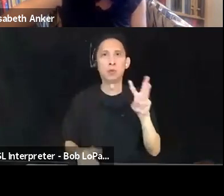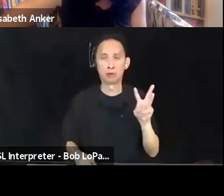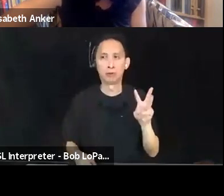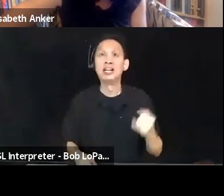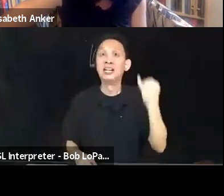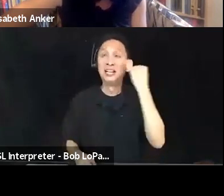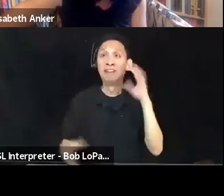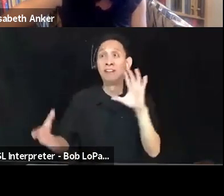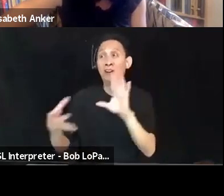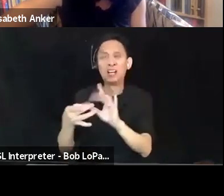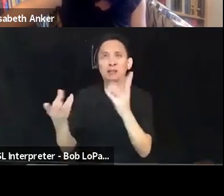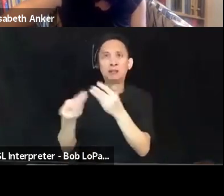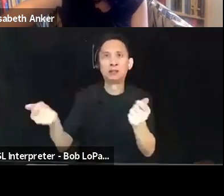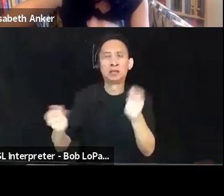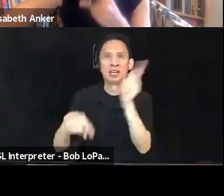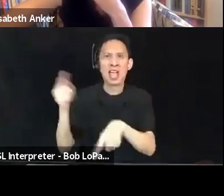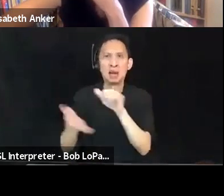It's a different kind of war.